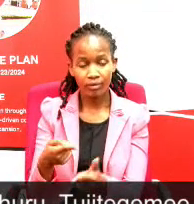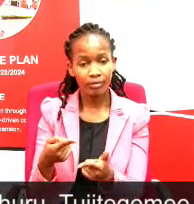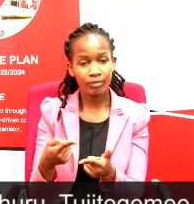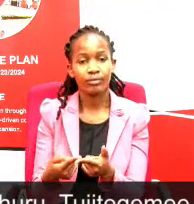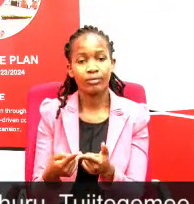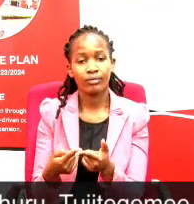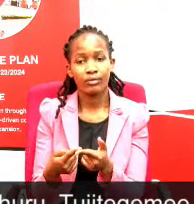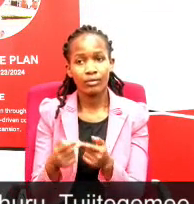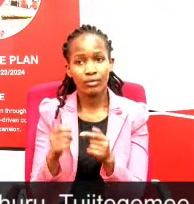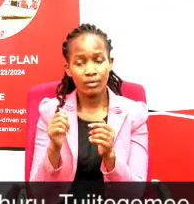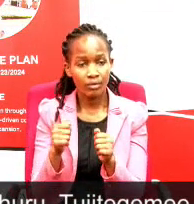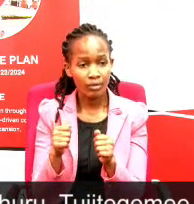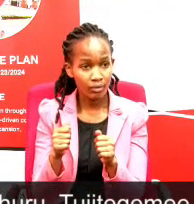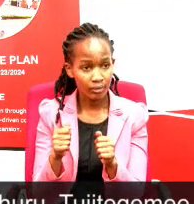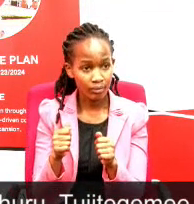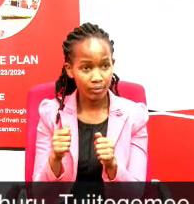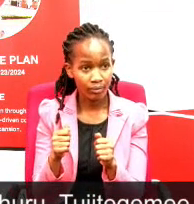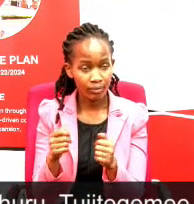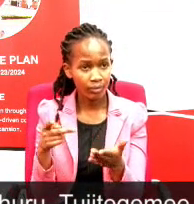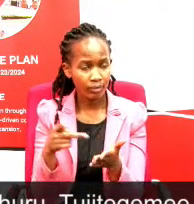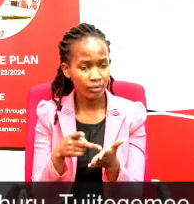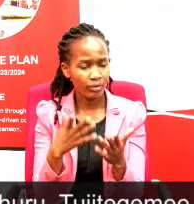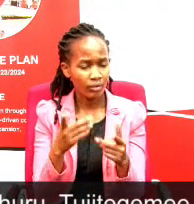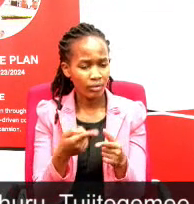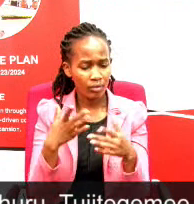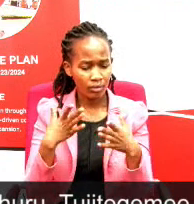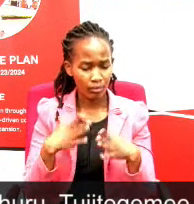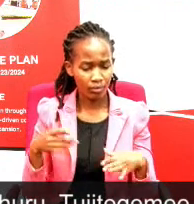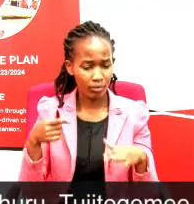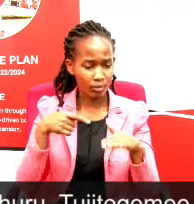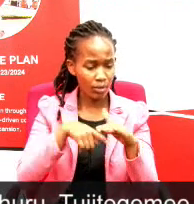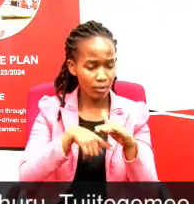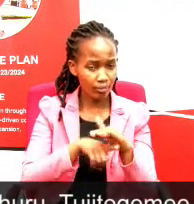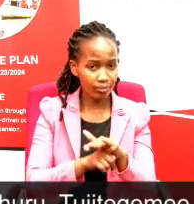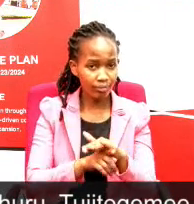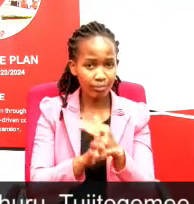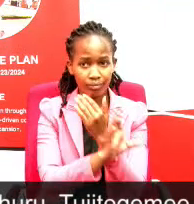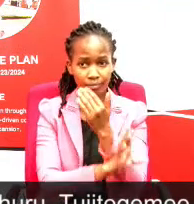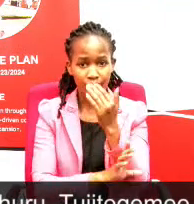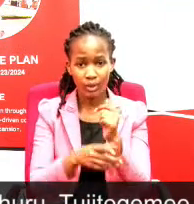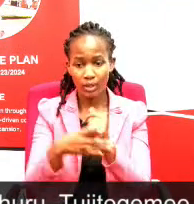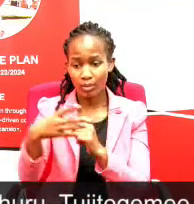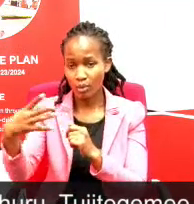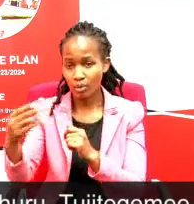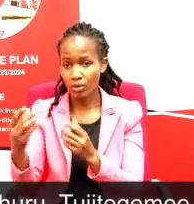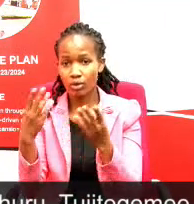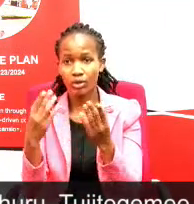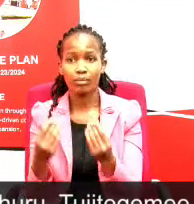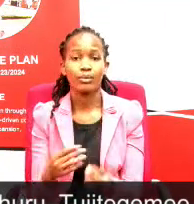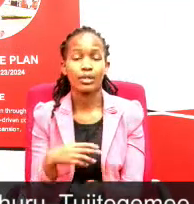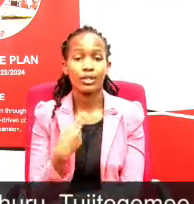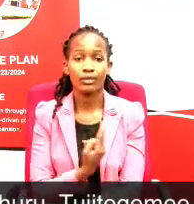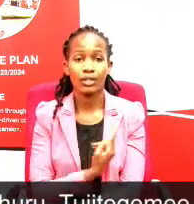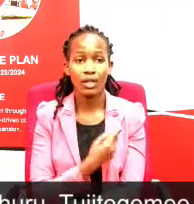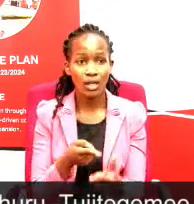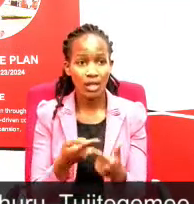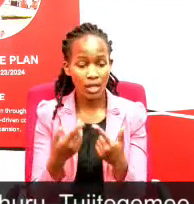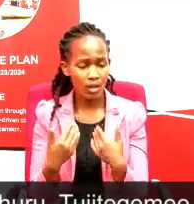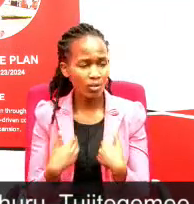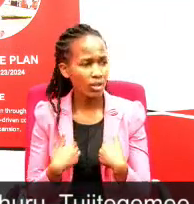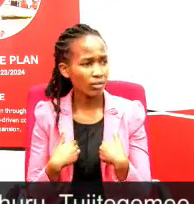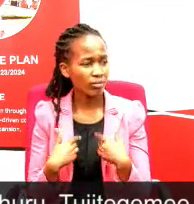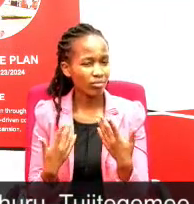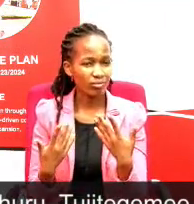scanning both goods and people entering and leaving the country will be easier for us. We are covering a big